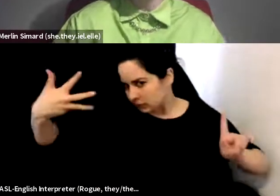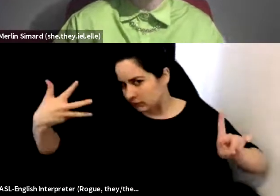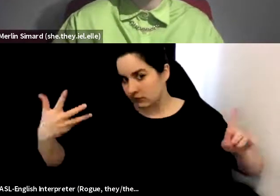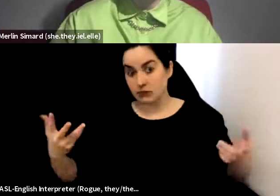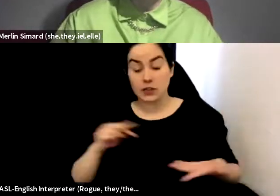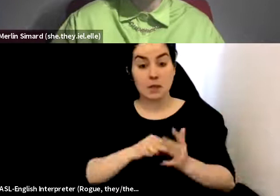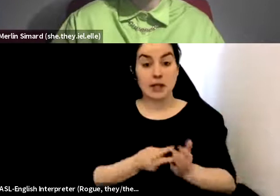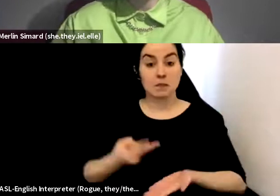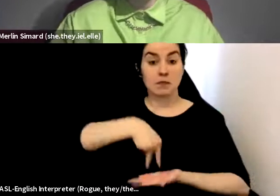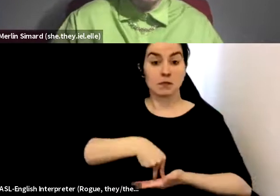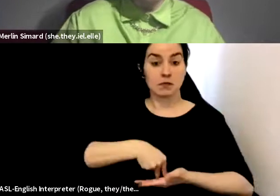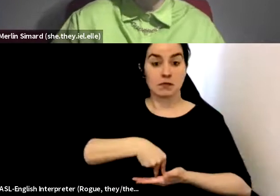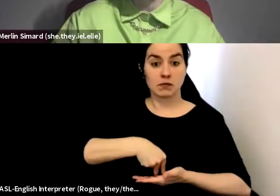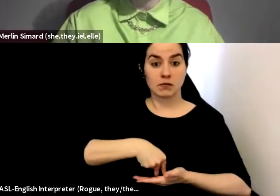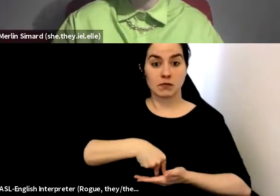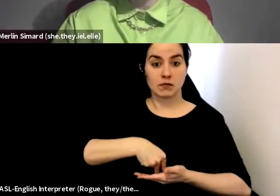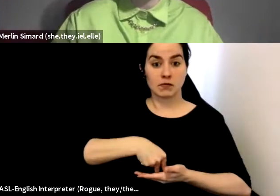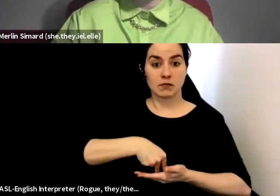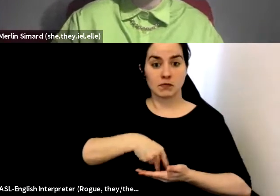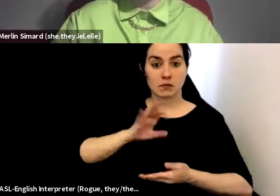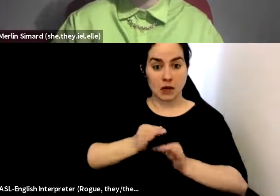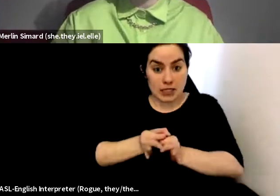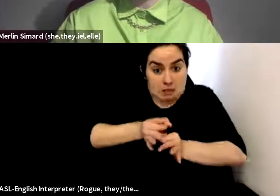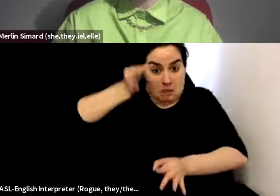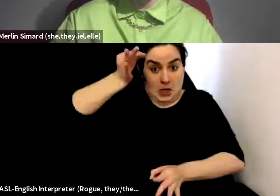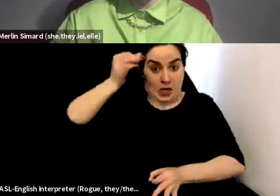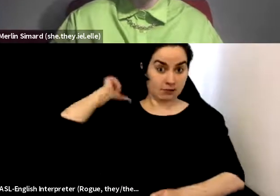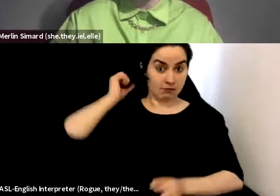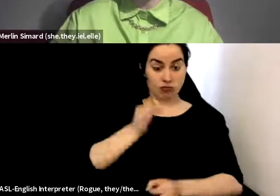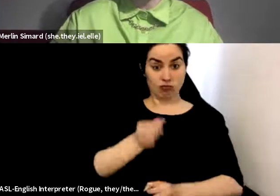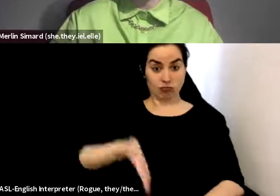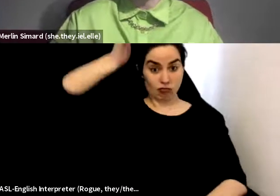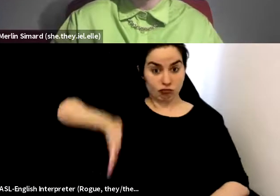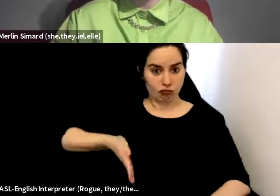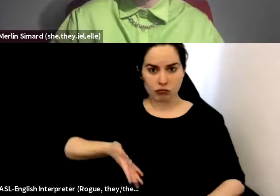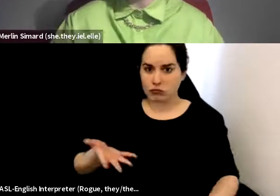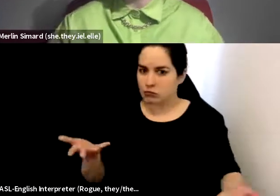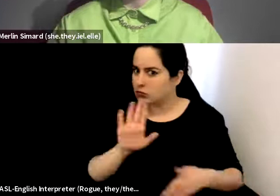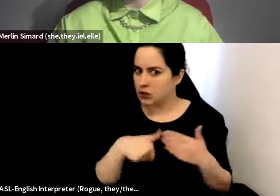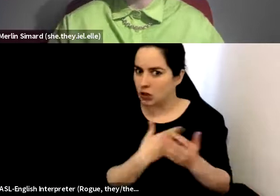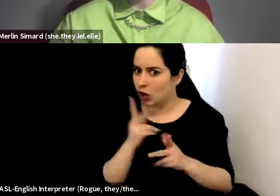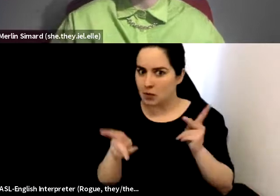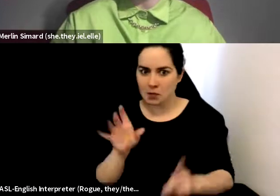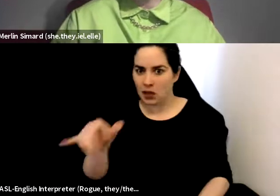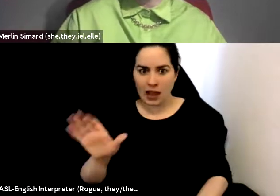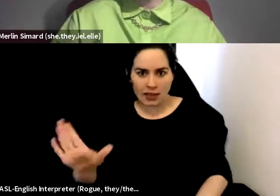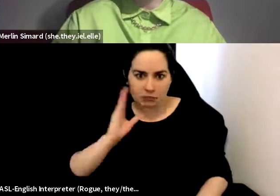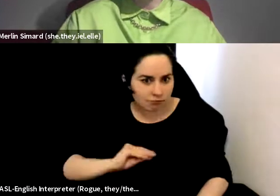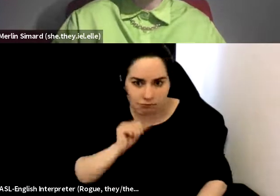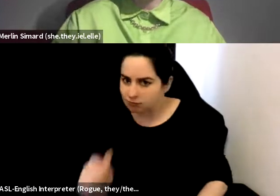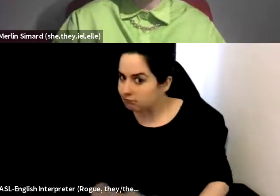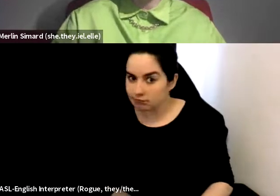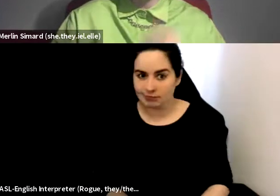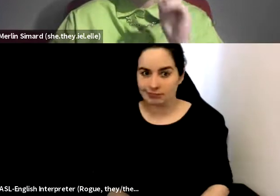up straight? Well, you know, like that might not be a reality for someone. And to really understand that